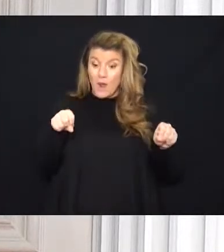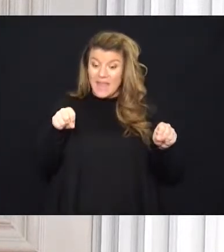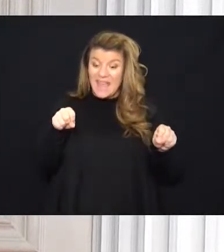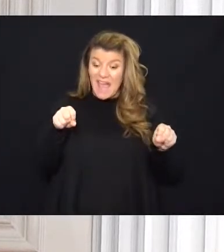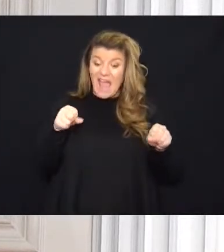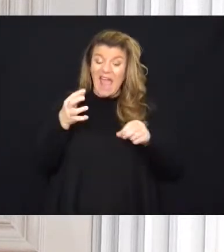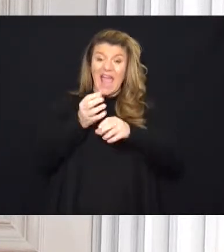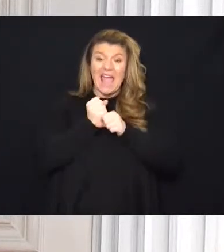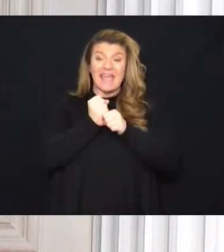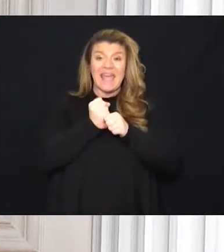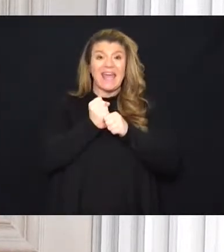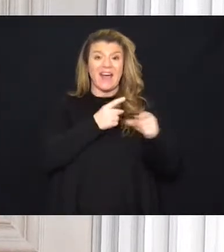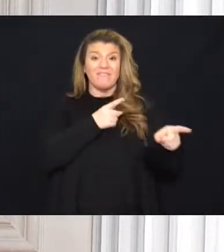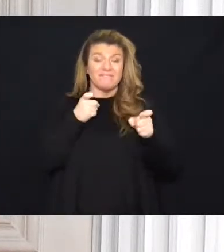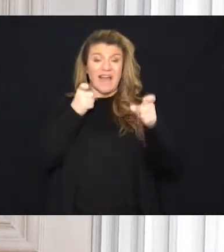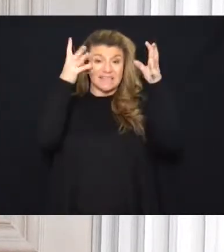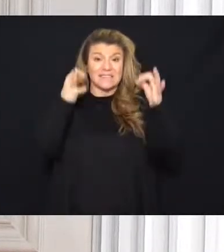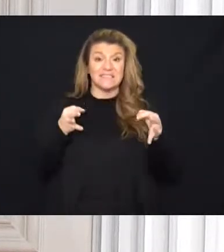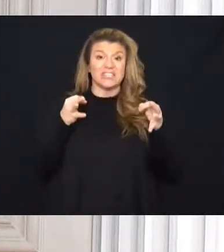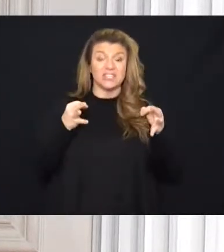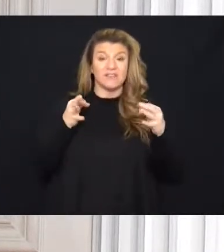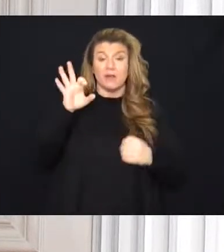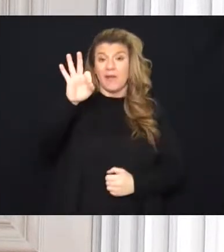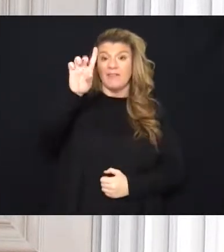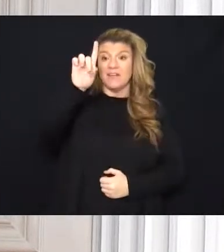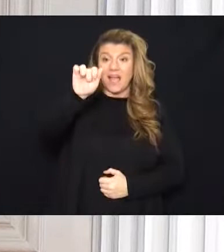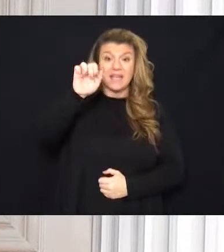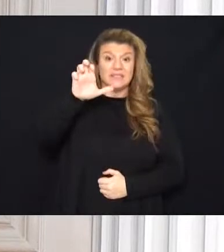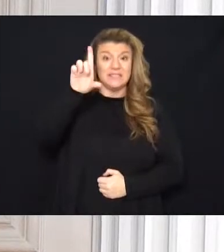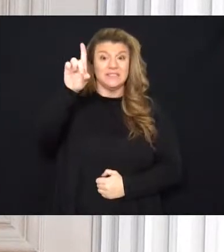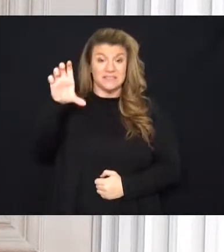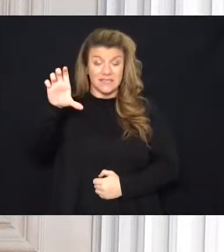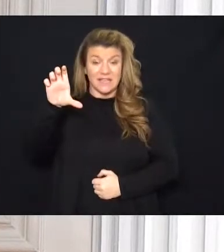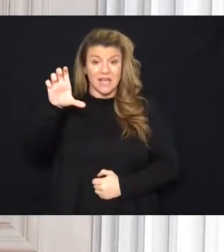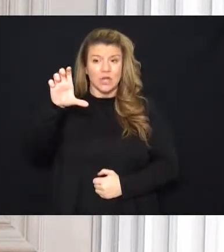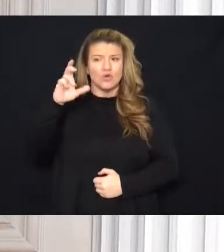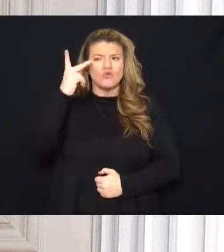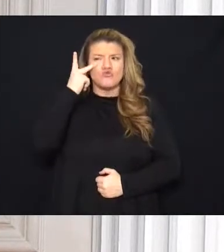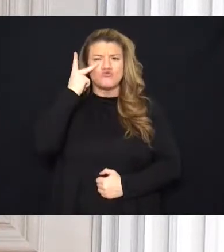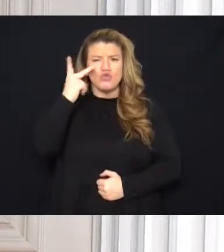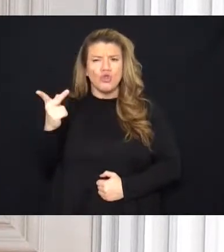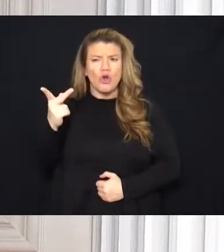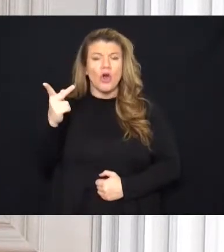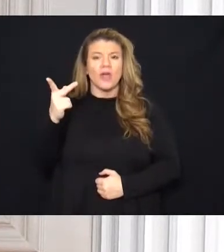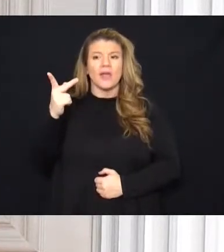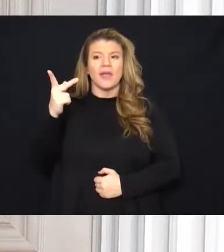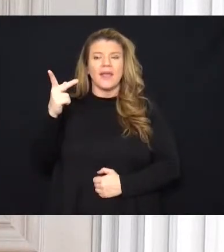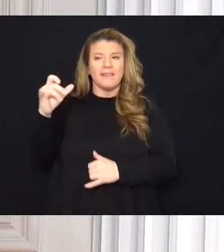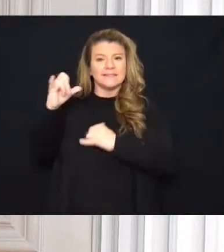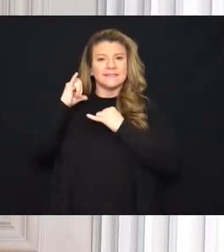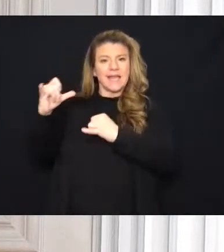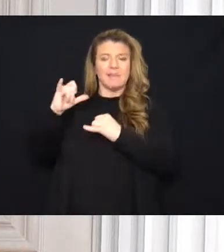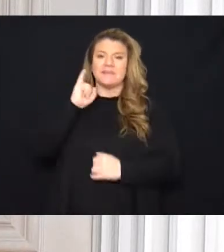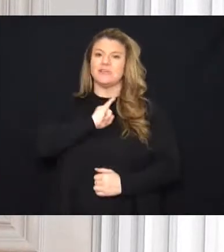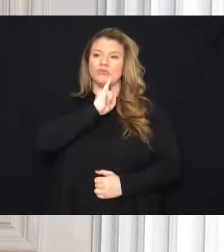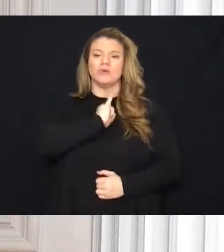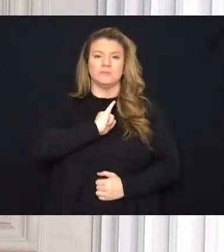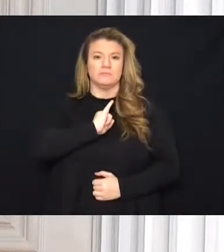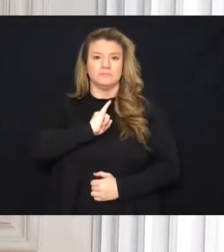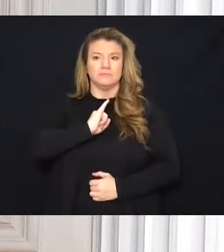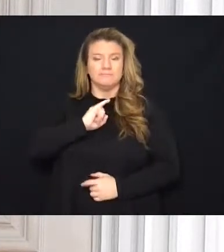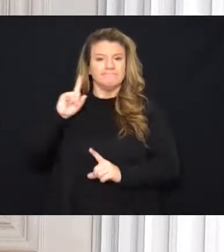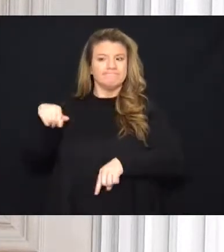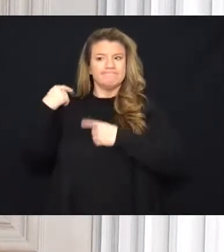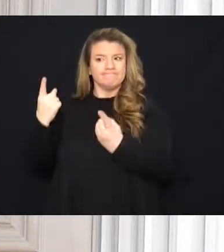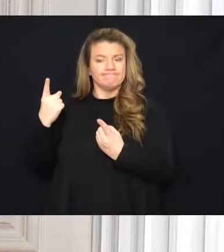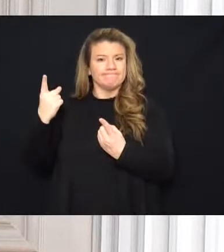a rapid decision from FDA and CDC to look at us like Israel has been for the rest of the